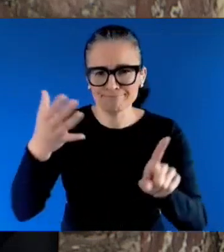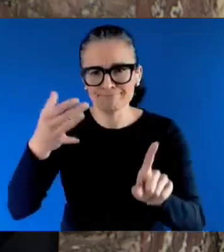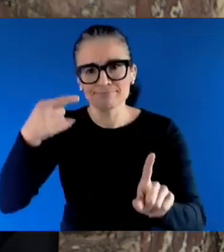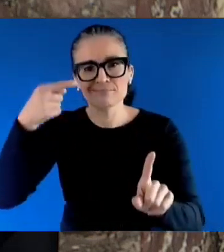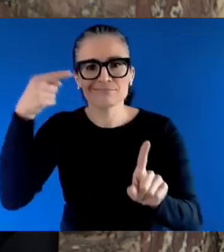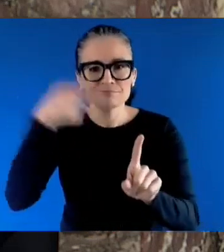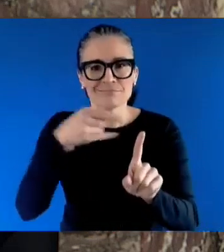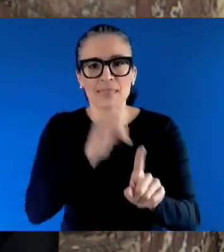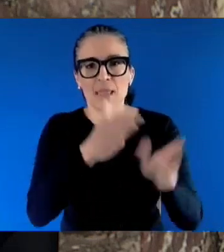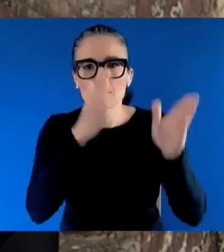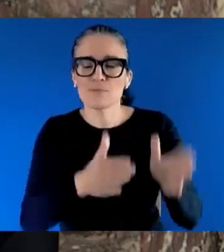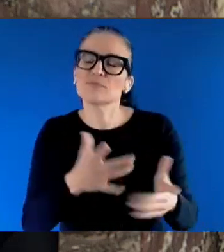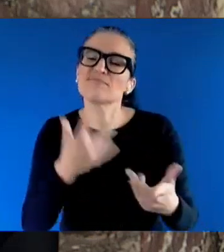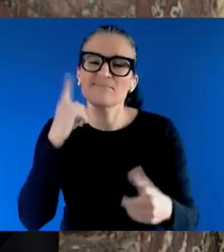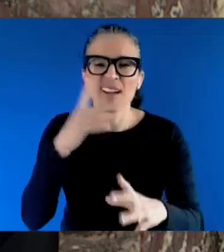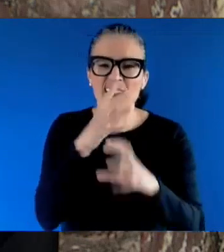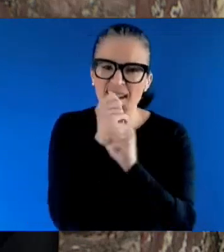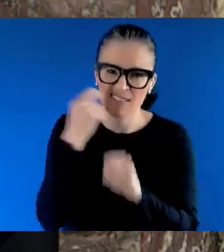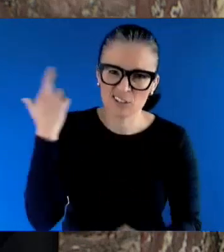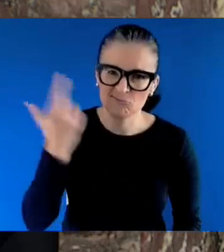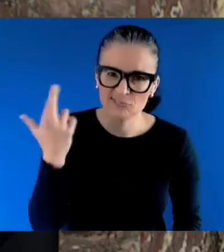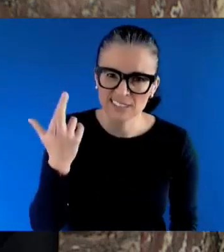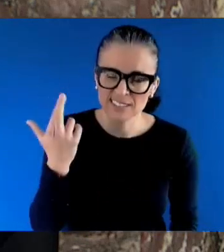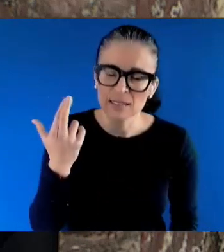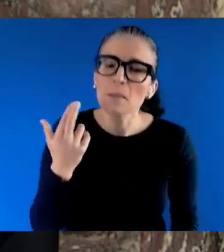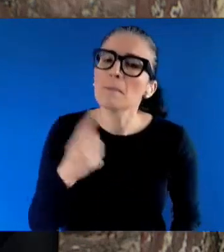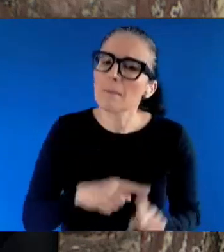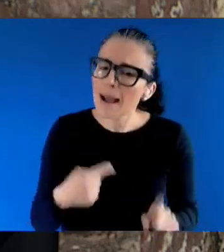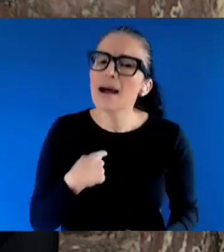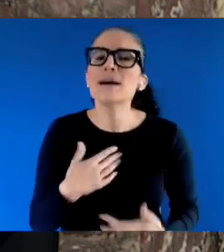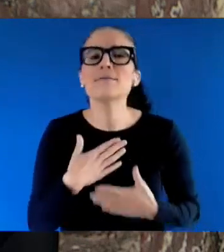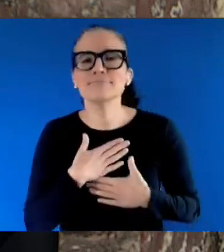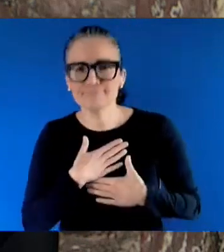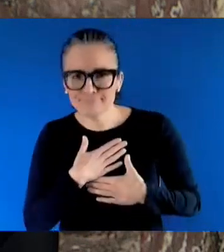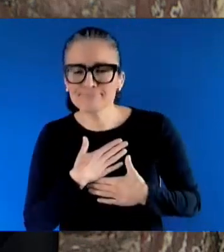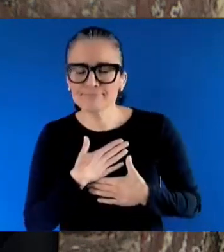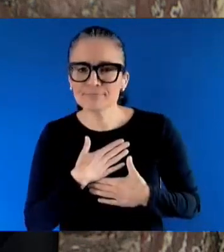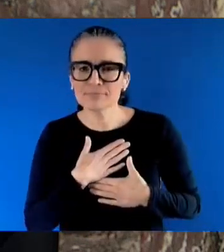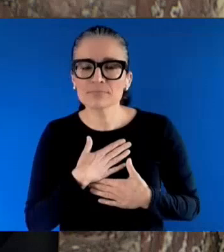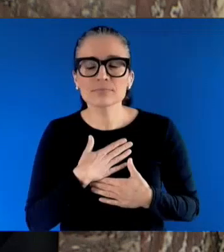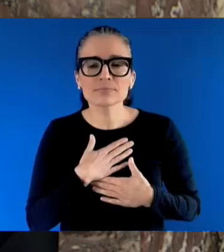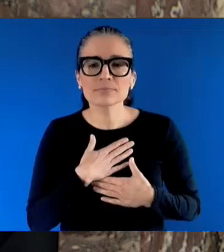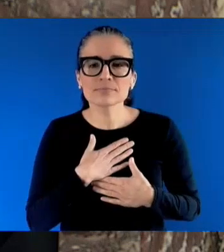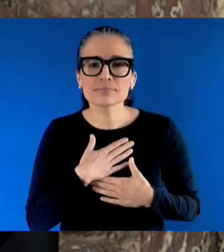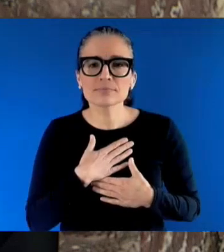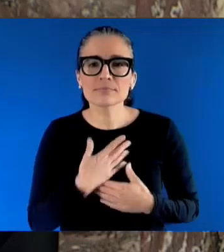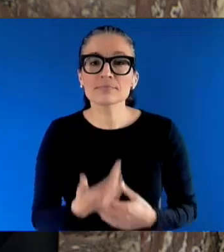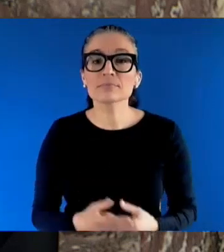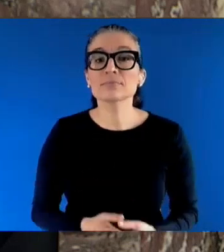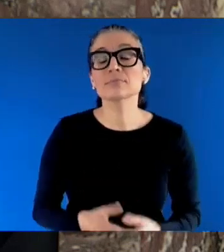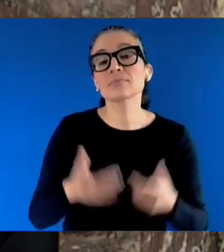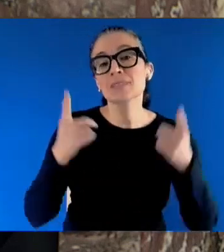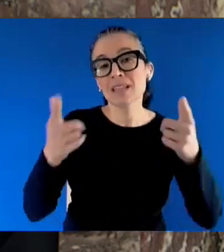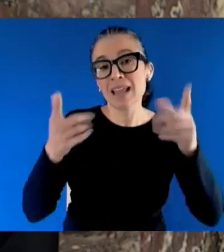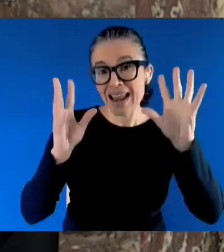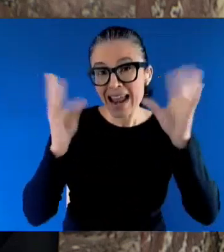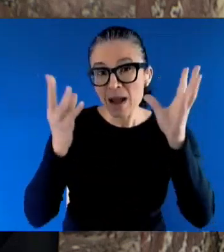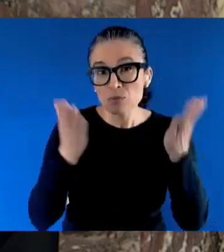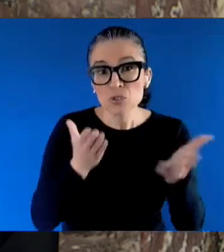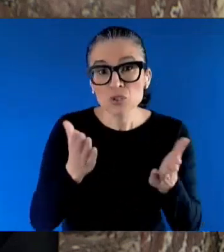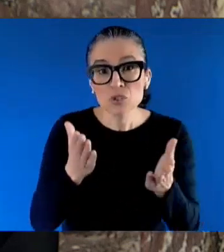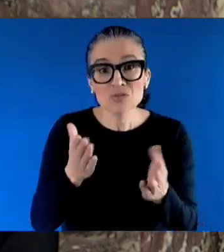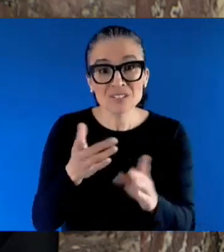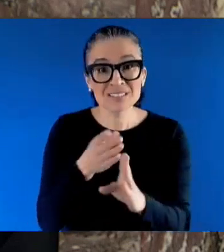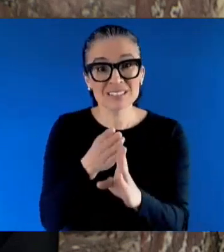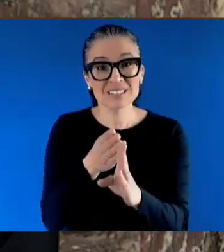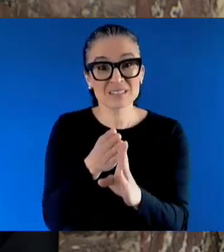our compassion for people. But on the ambulance service, which had been neglected for a decade, Honourable Speaker, where ambulance paramedics had